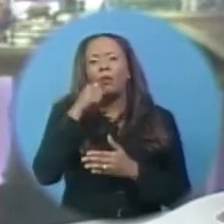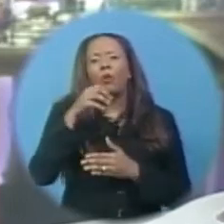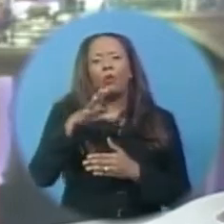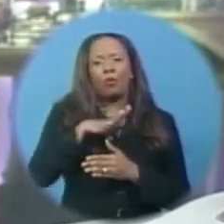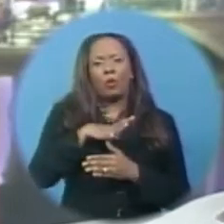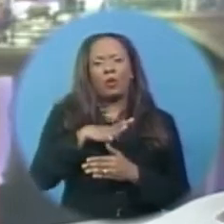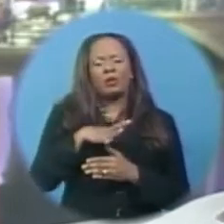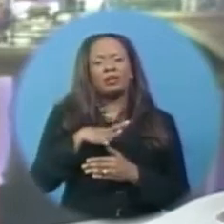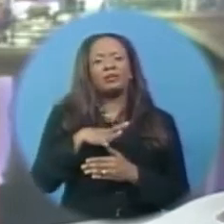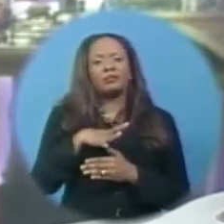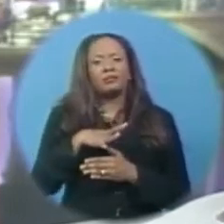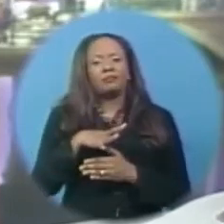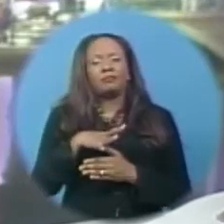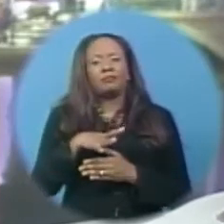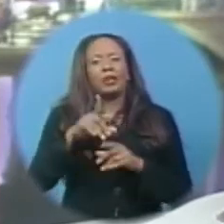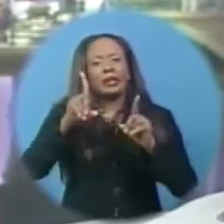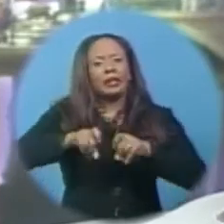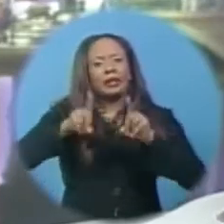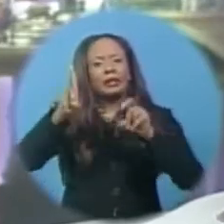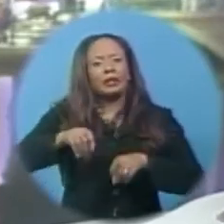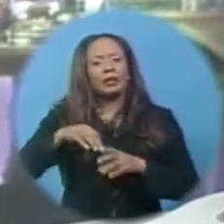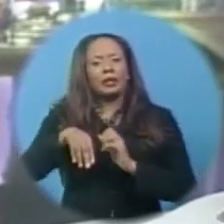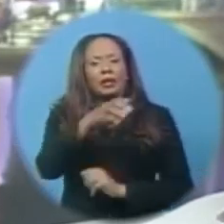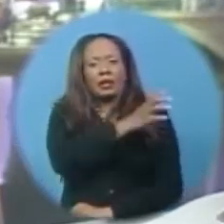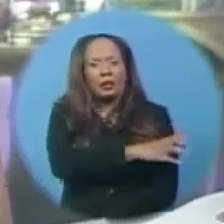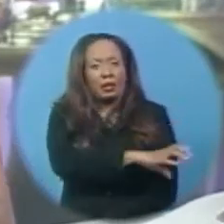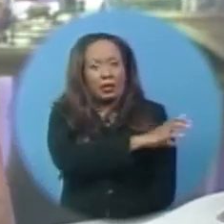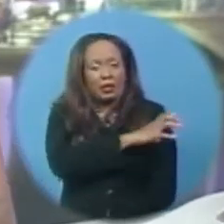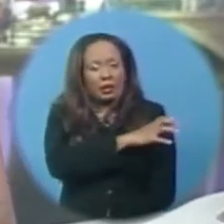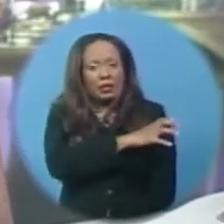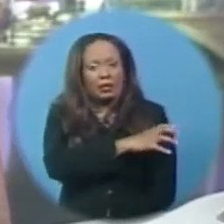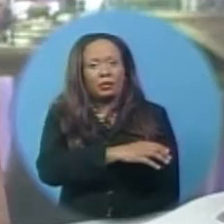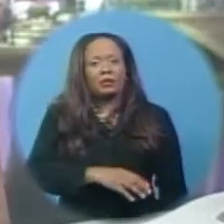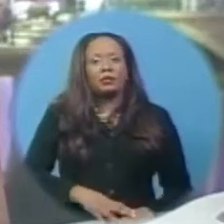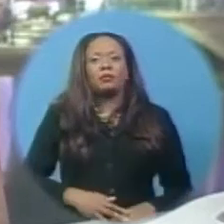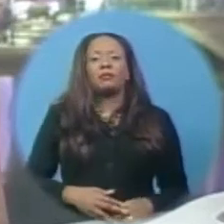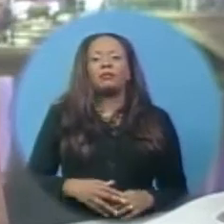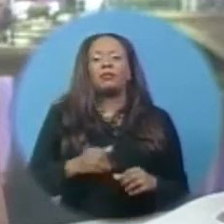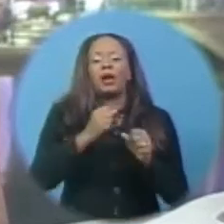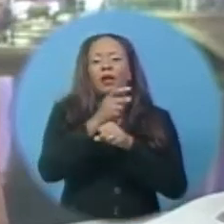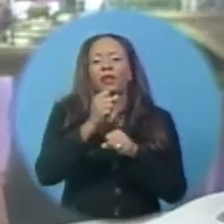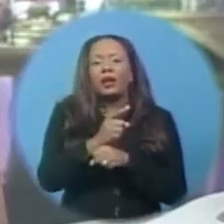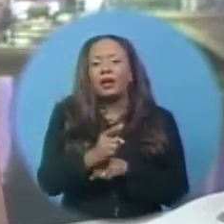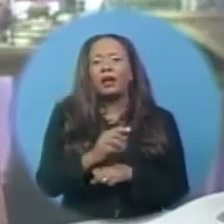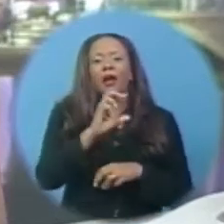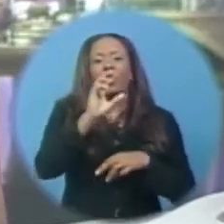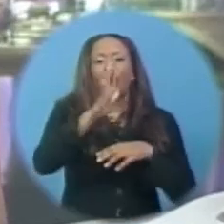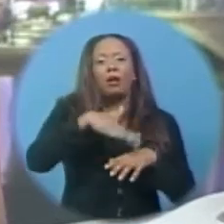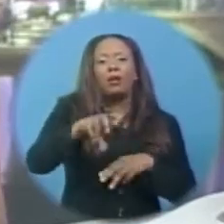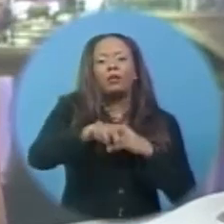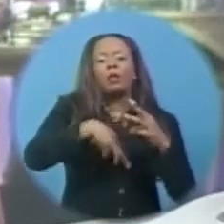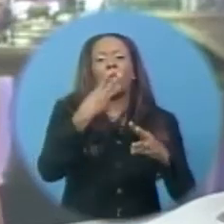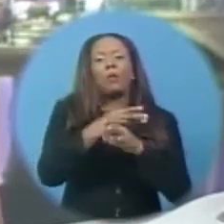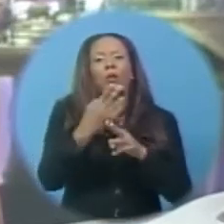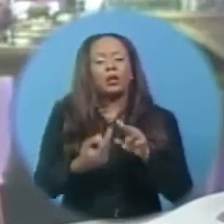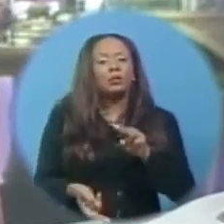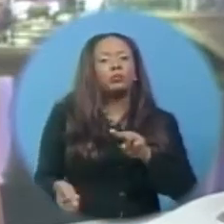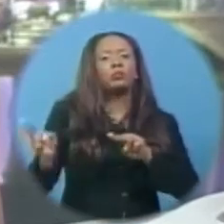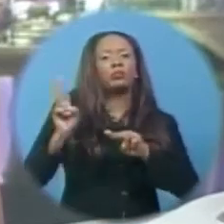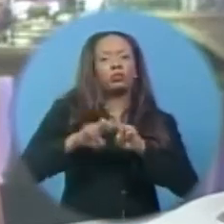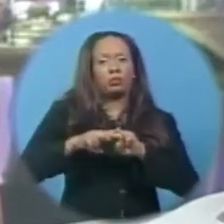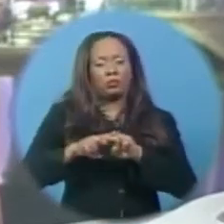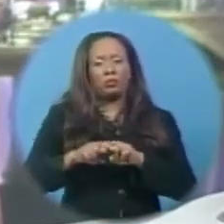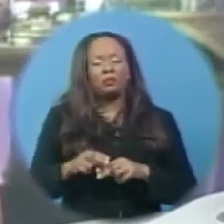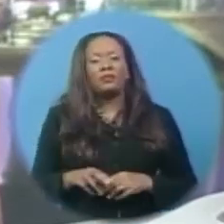to Dr. Jagru, the number of new cases diagnosed in Barbados follows the global pattern of increasing in numbers yearly.